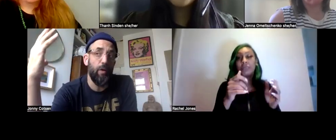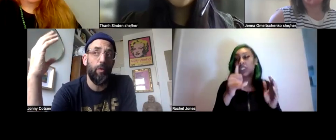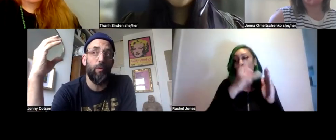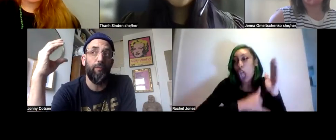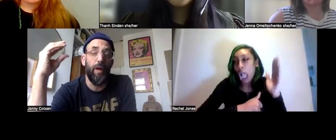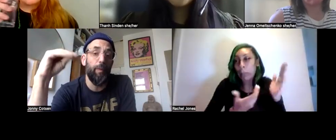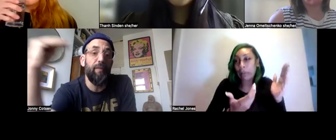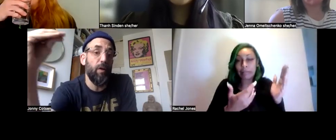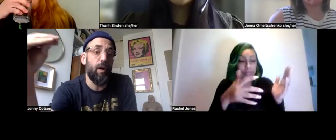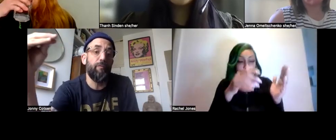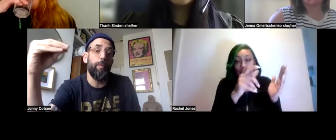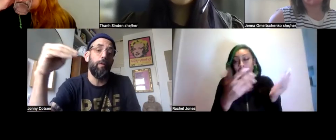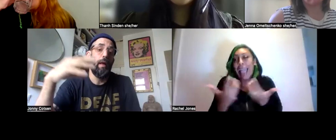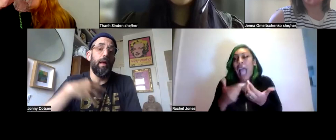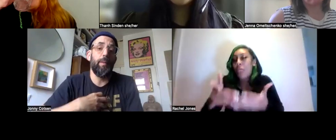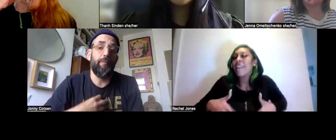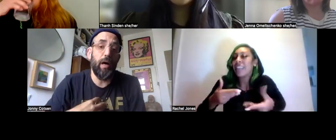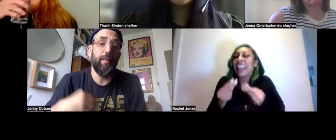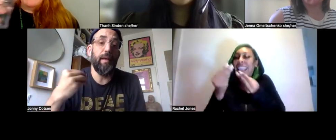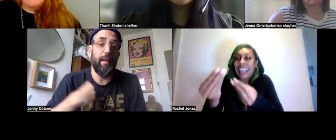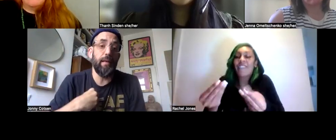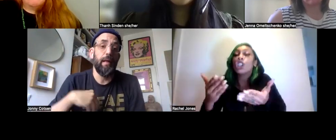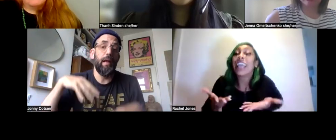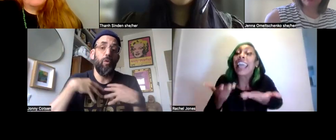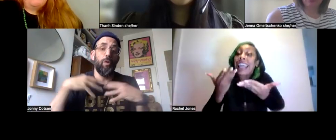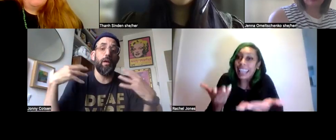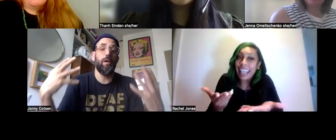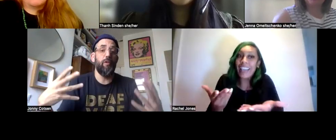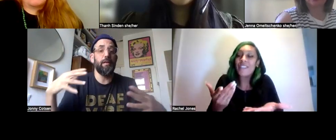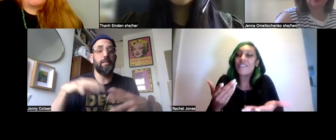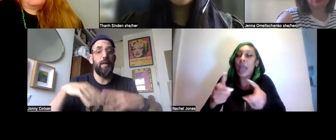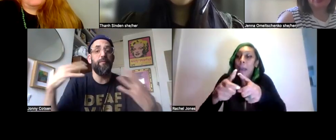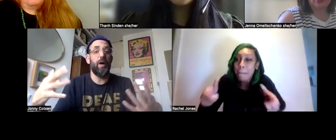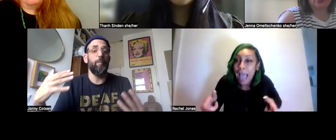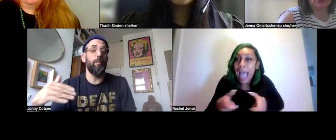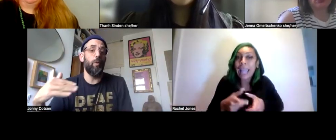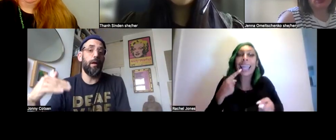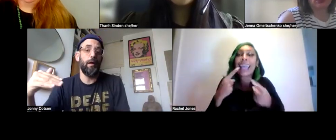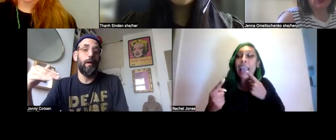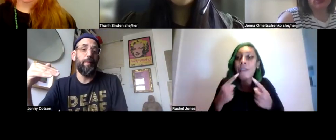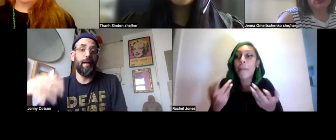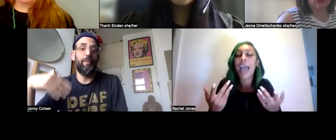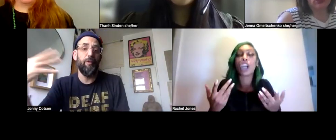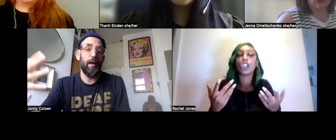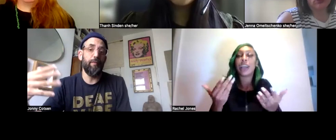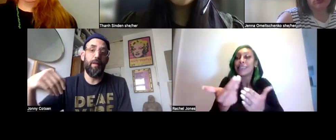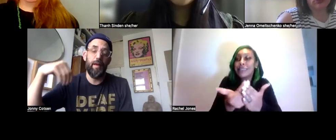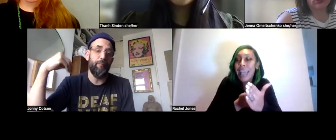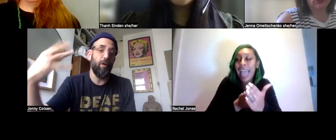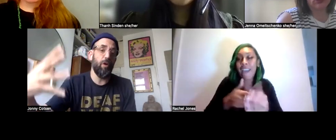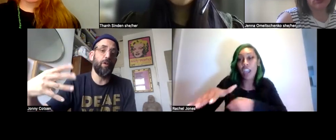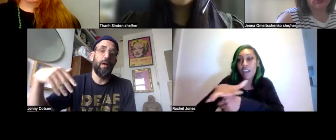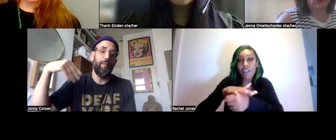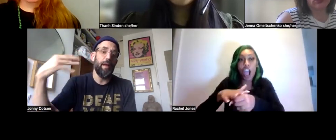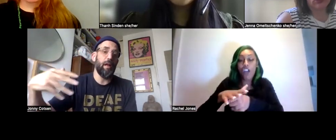whatever, how they feel comfortable. It provides the need in order to create a safe environment where they could thrive and they